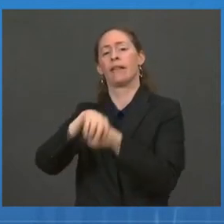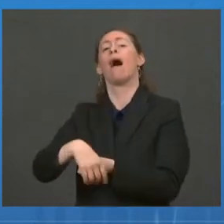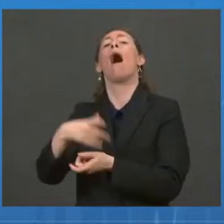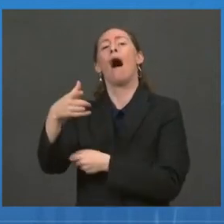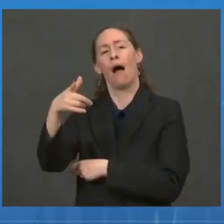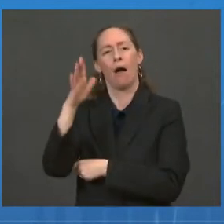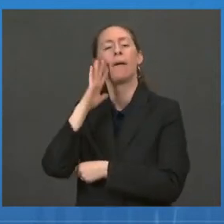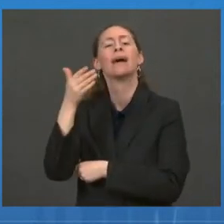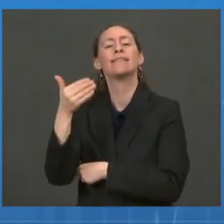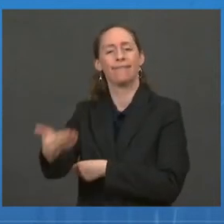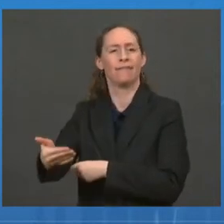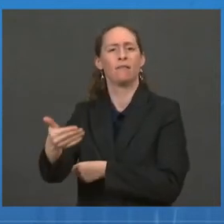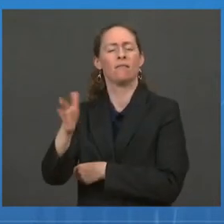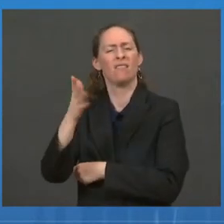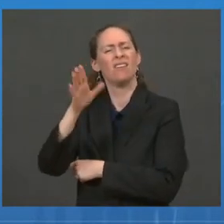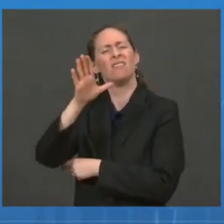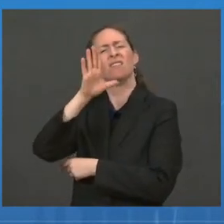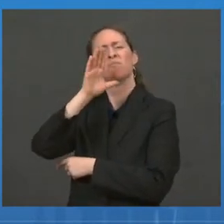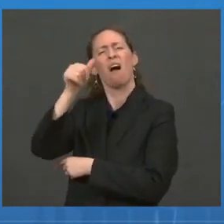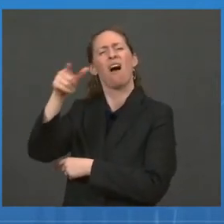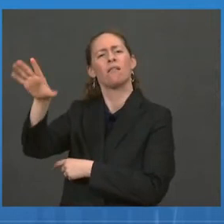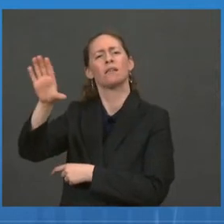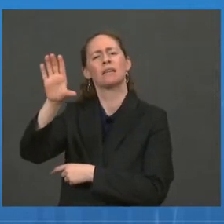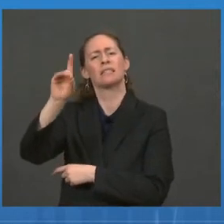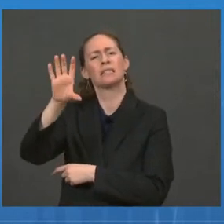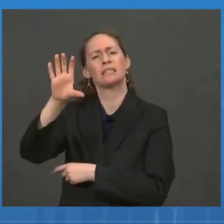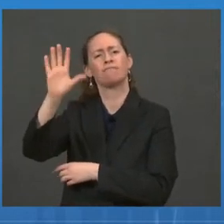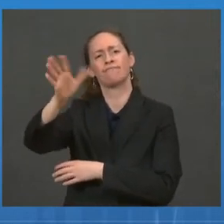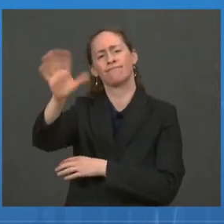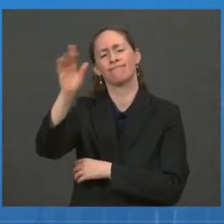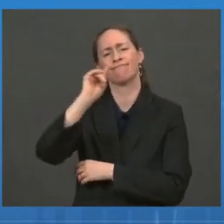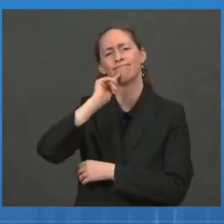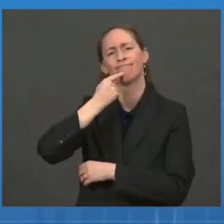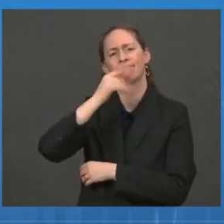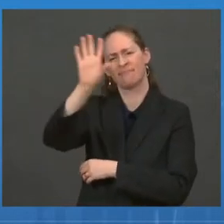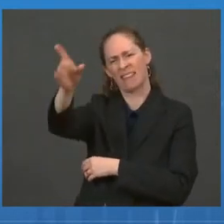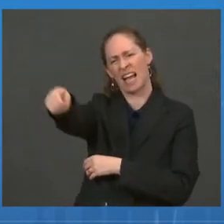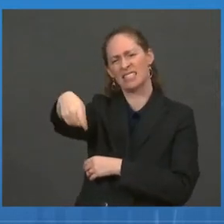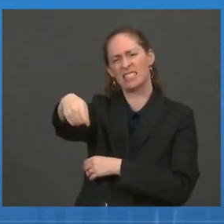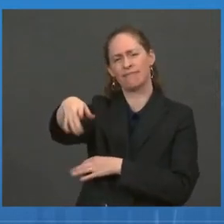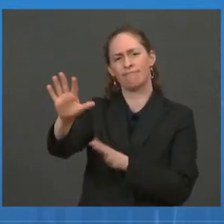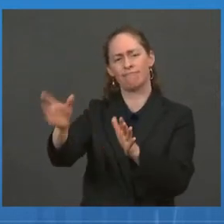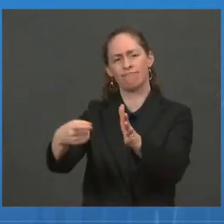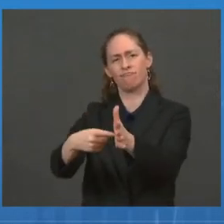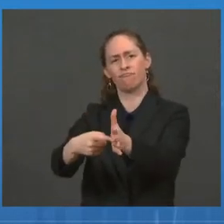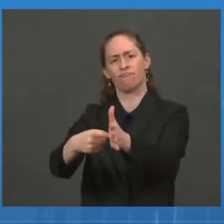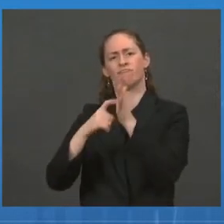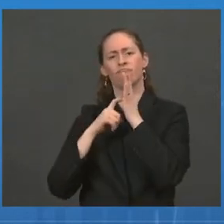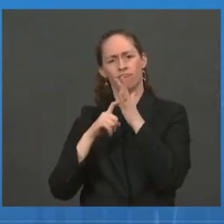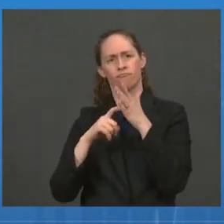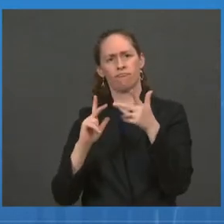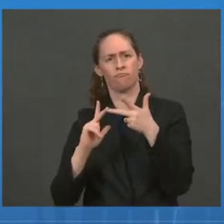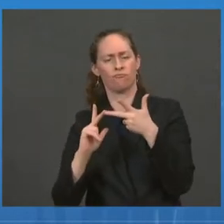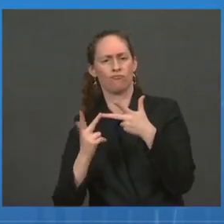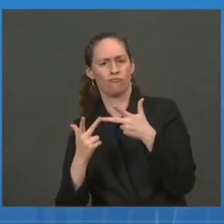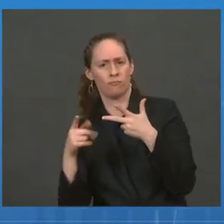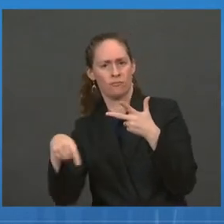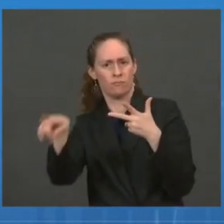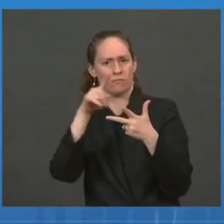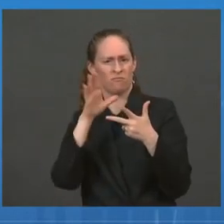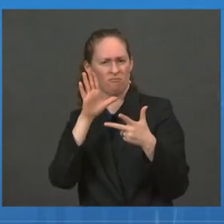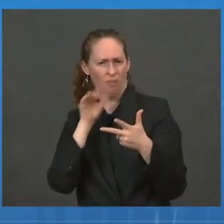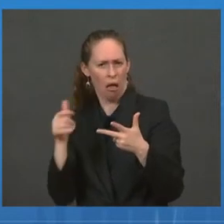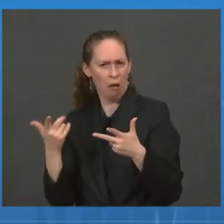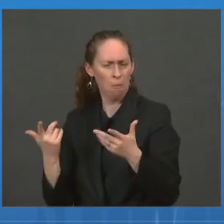delta but also omicron so in terms of the travel restrictions you know we will learn more about the variant as we've been